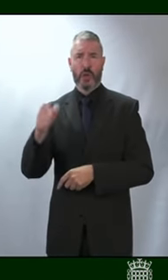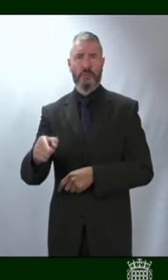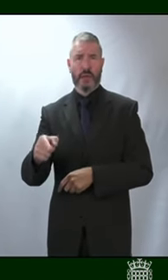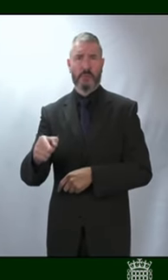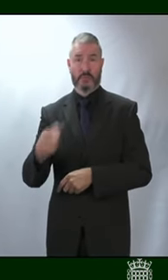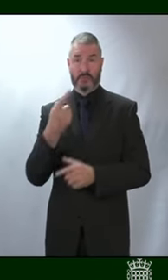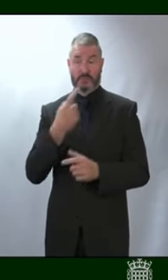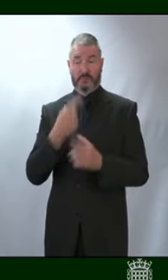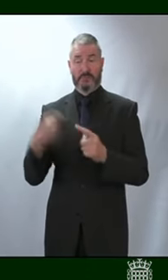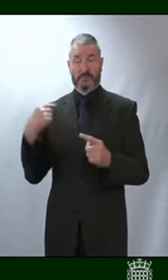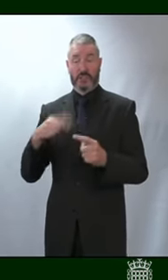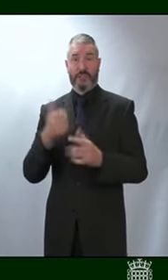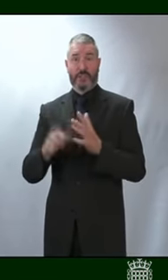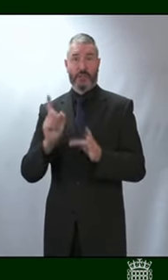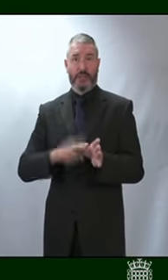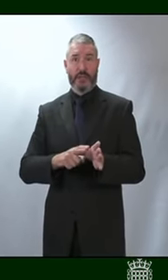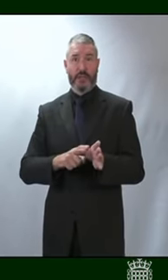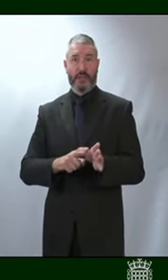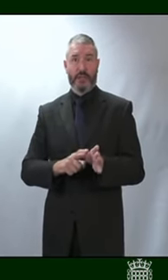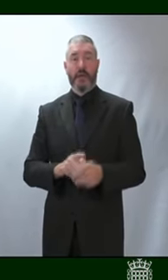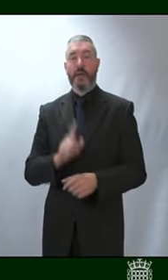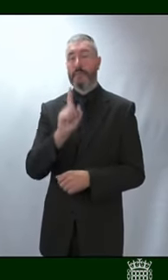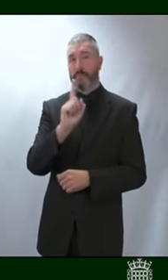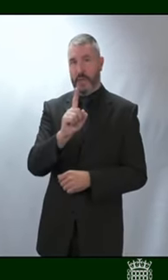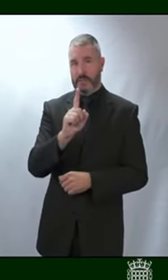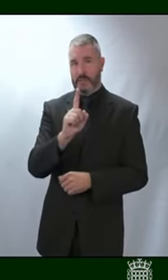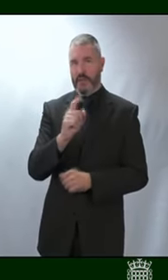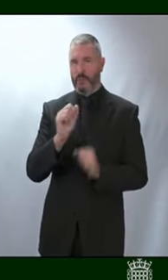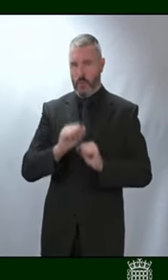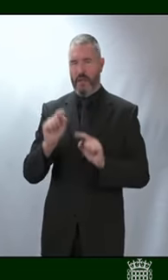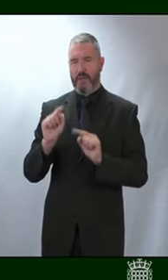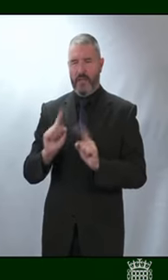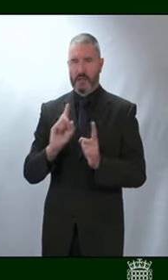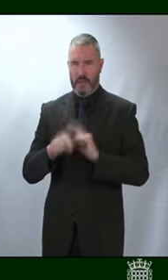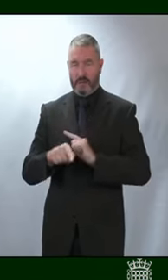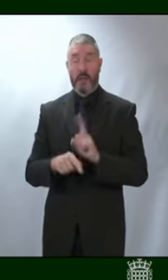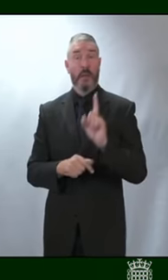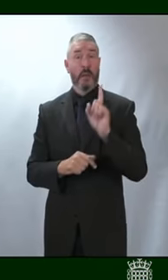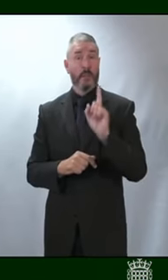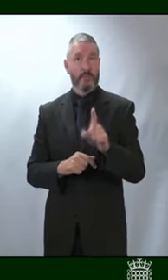year. What is not in dispute, however, is